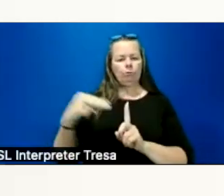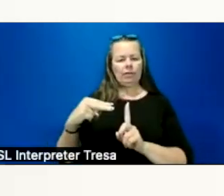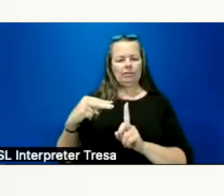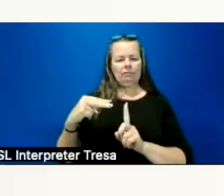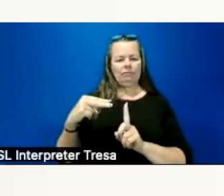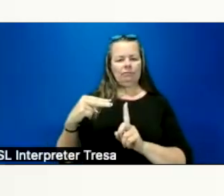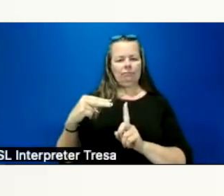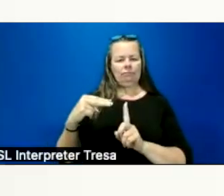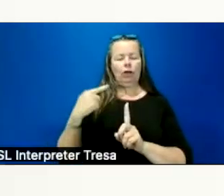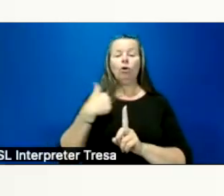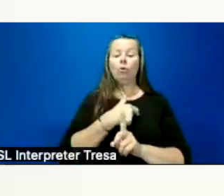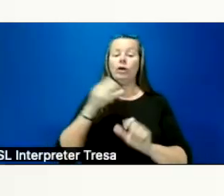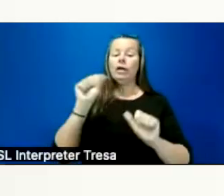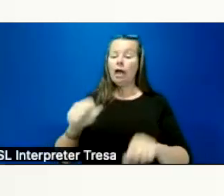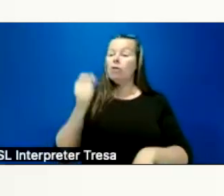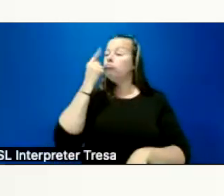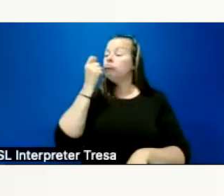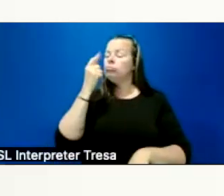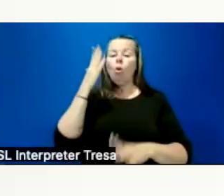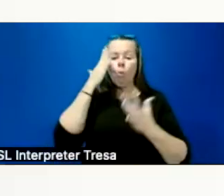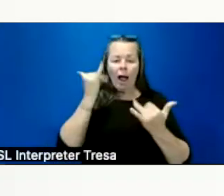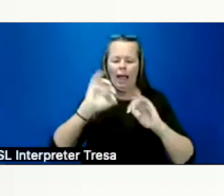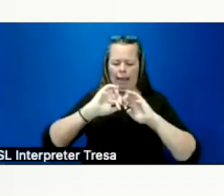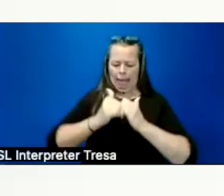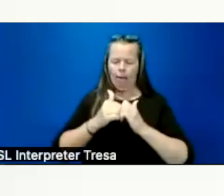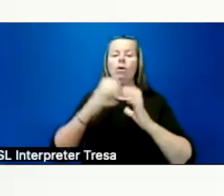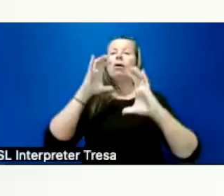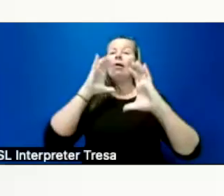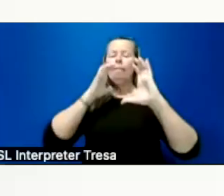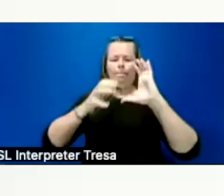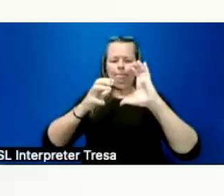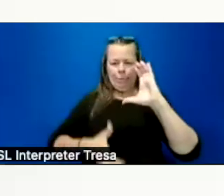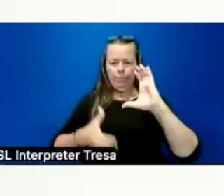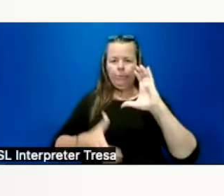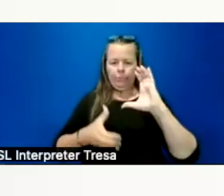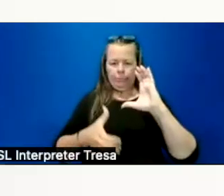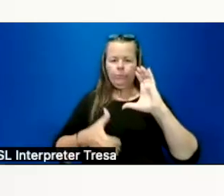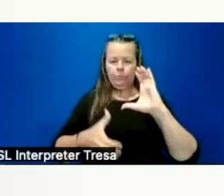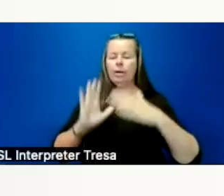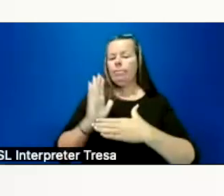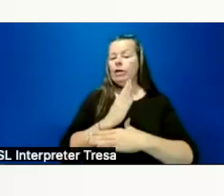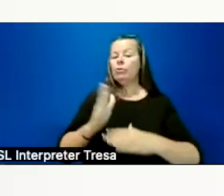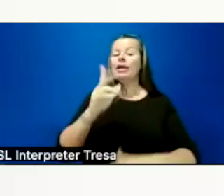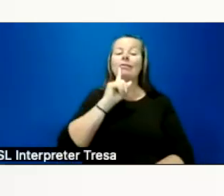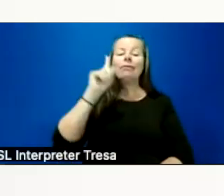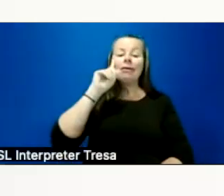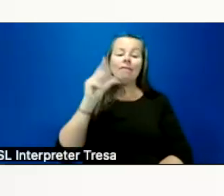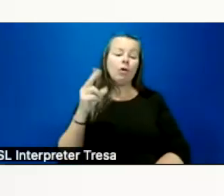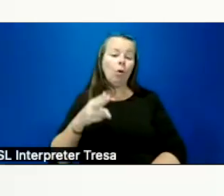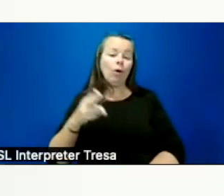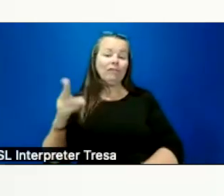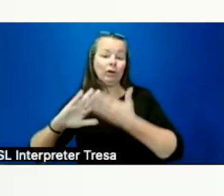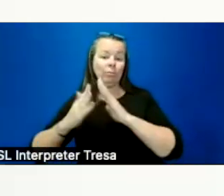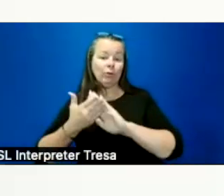are some miscommunications between deaf or hard of hearing communities and